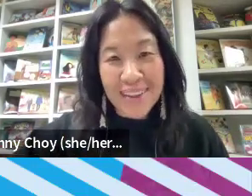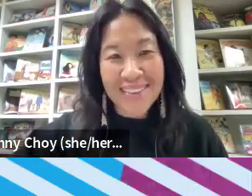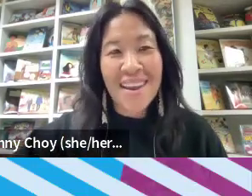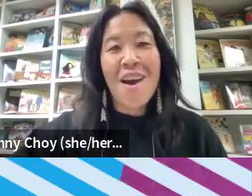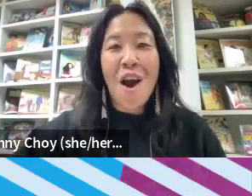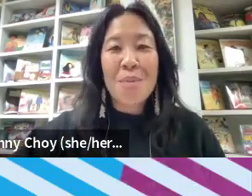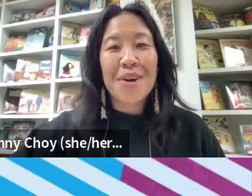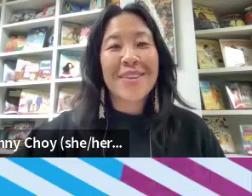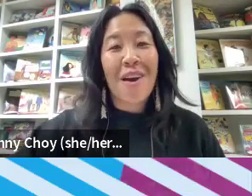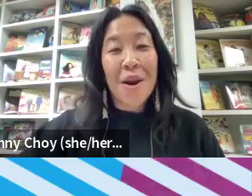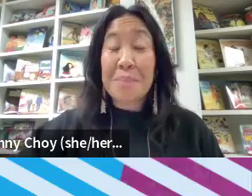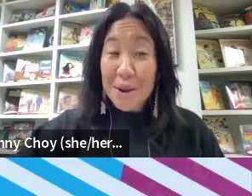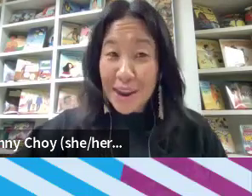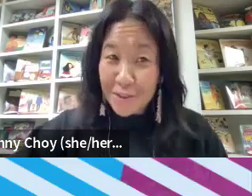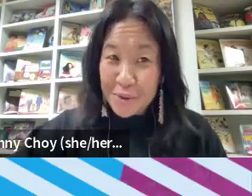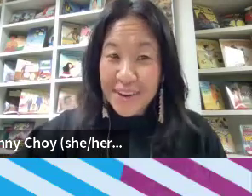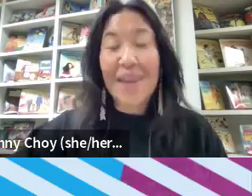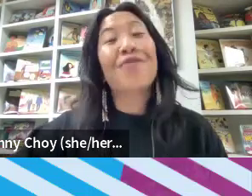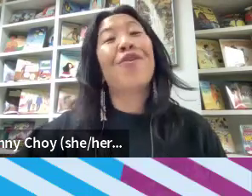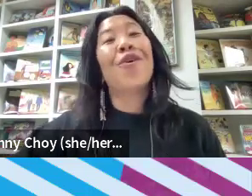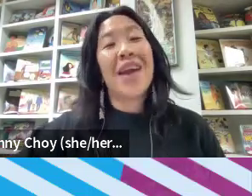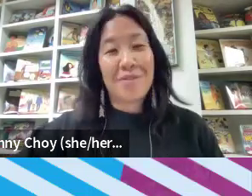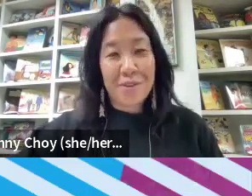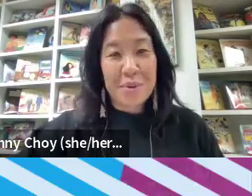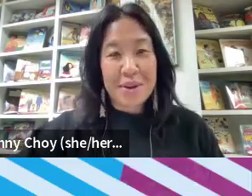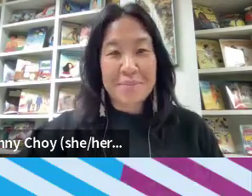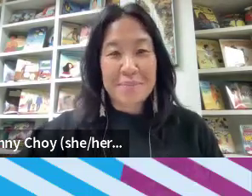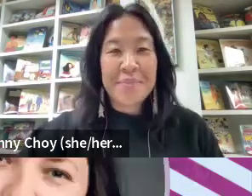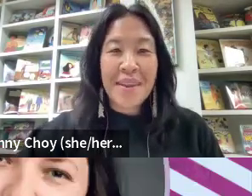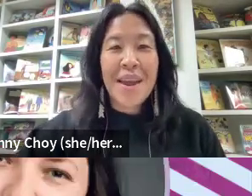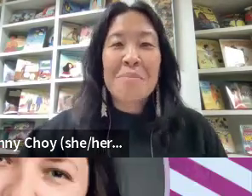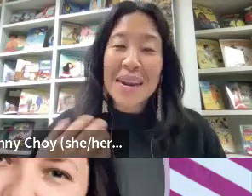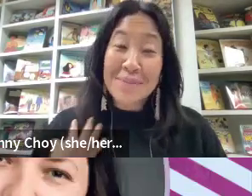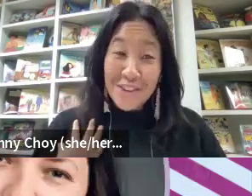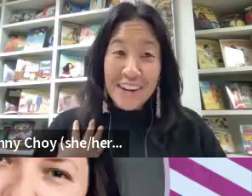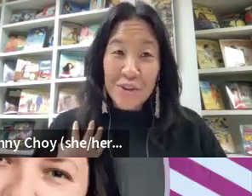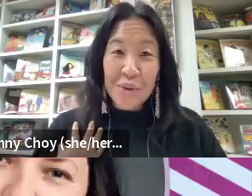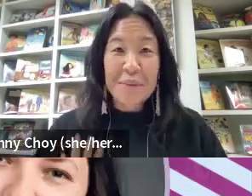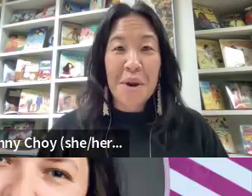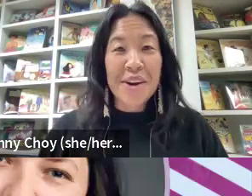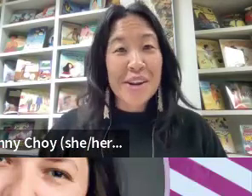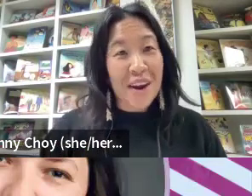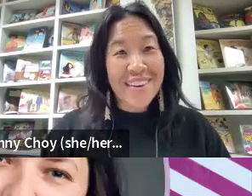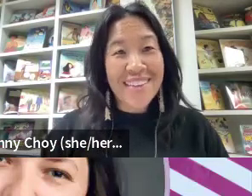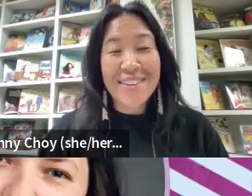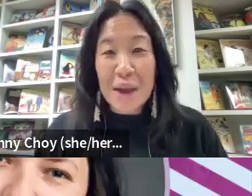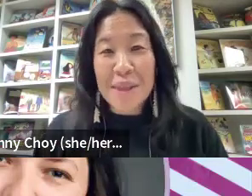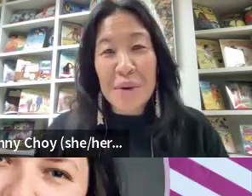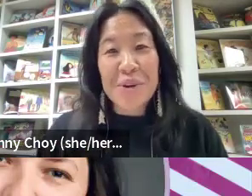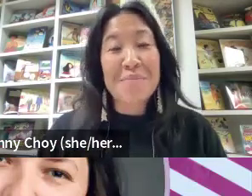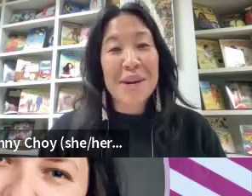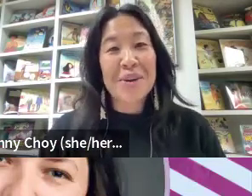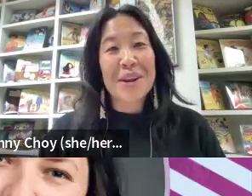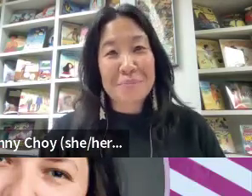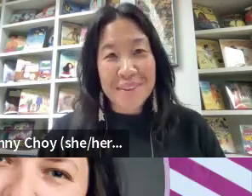the U.S. Our books are about everyone and for everyone. My name is Jenny Choi, Marketing Director at this